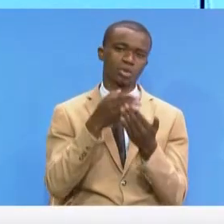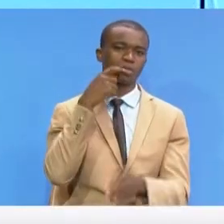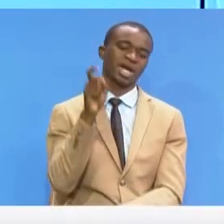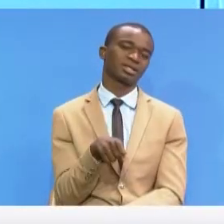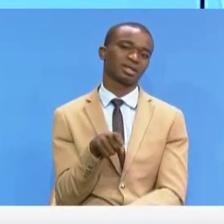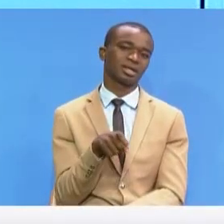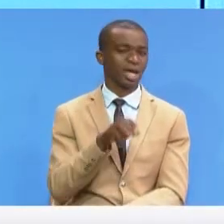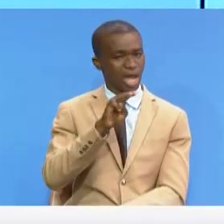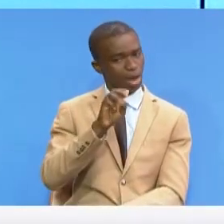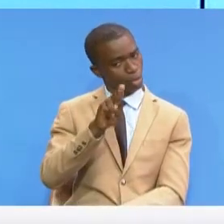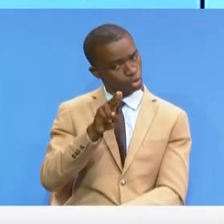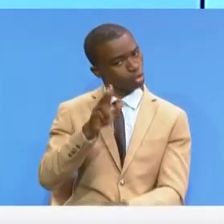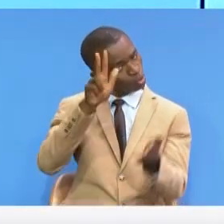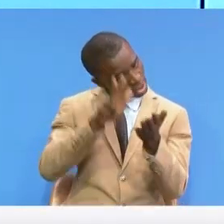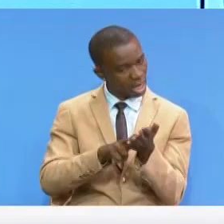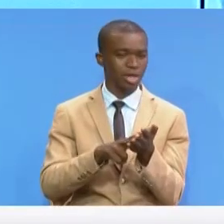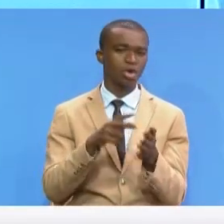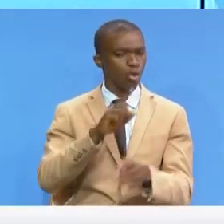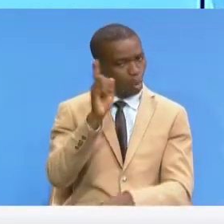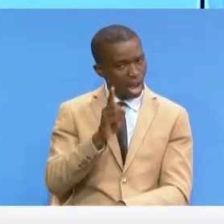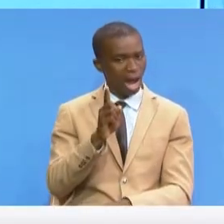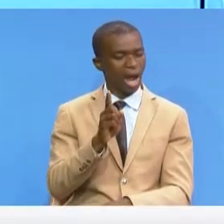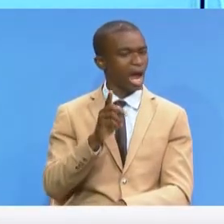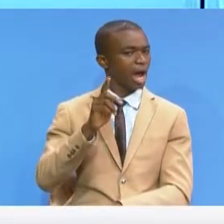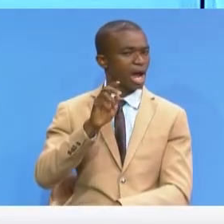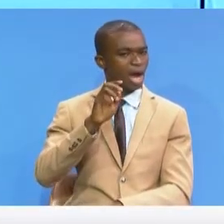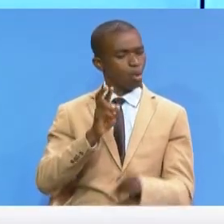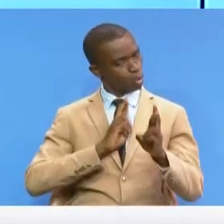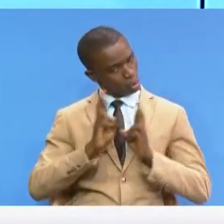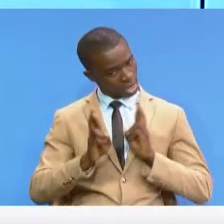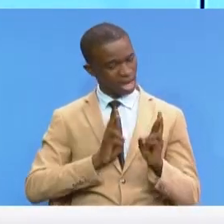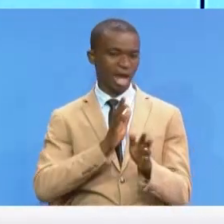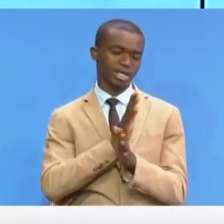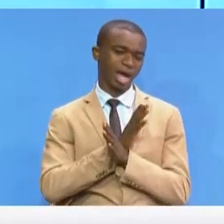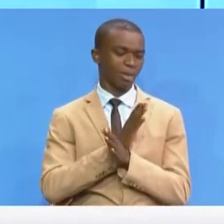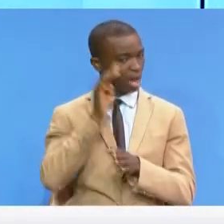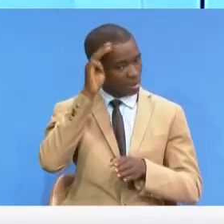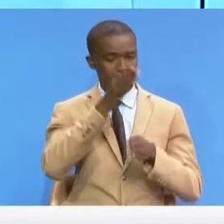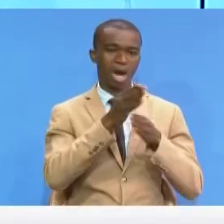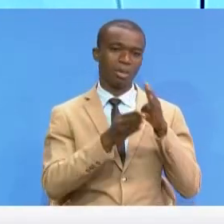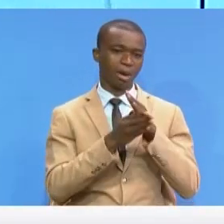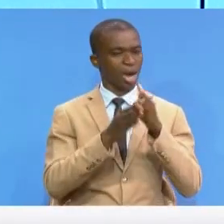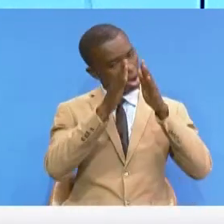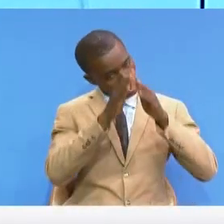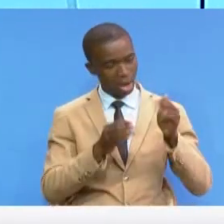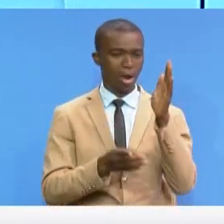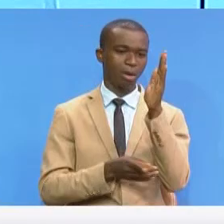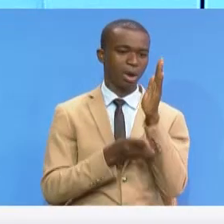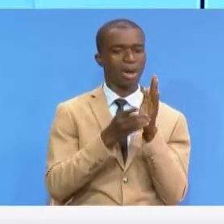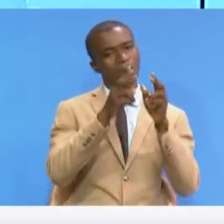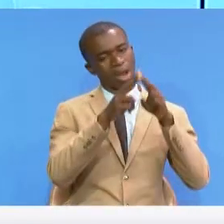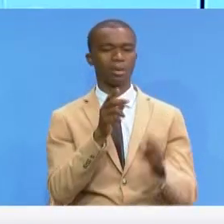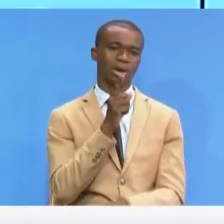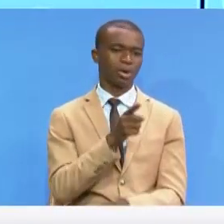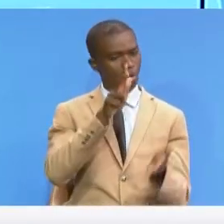The MOU was signed in Kigali, Rwanda, with Zambian Minister of Infrastructure, Housing and Urban Development,